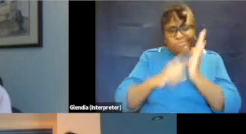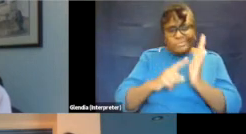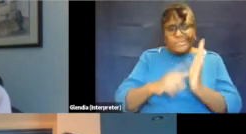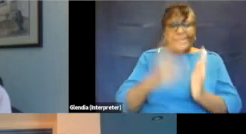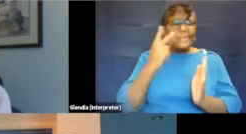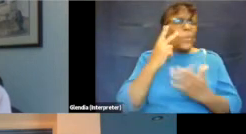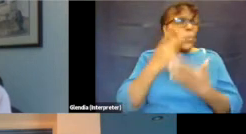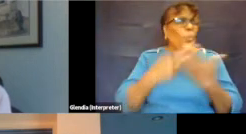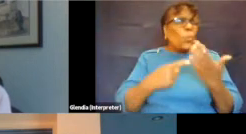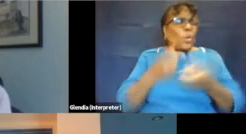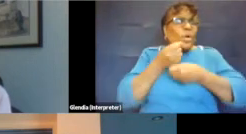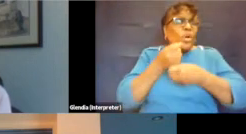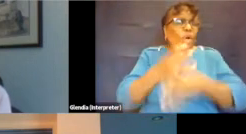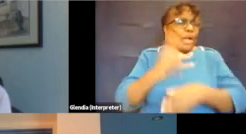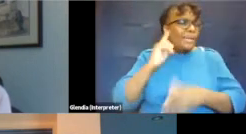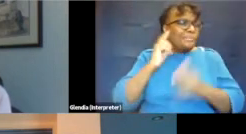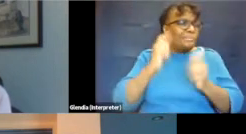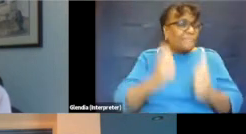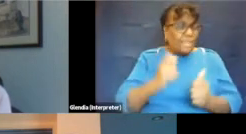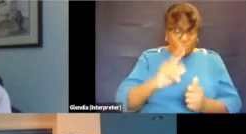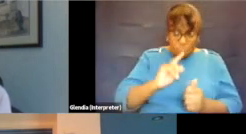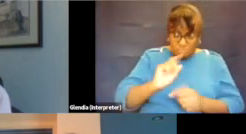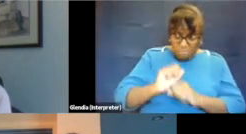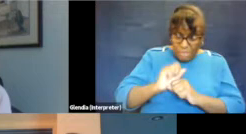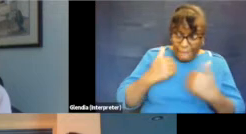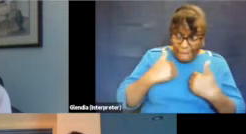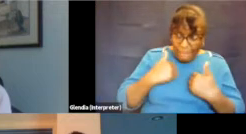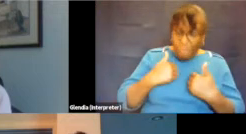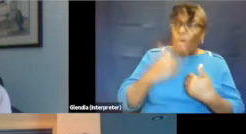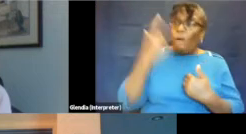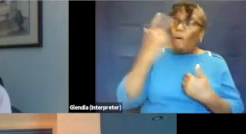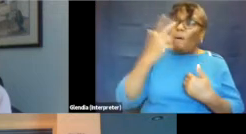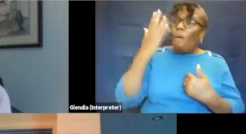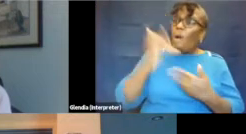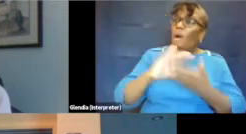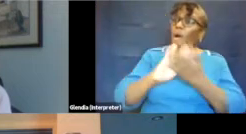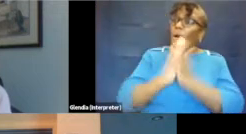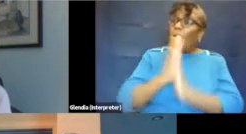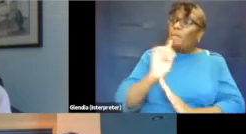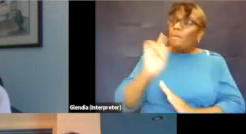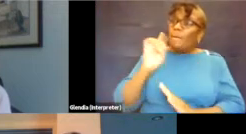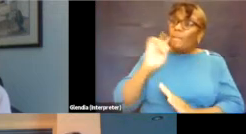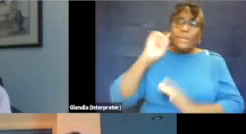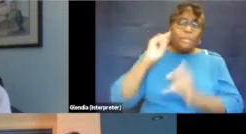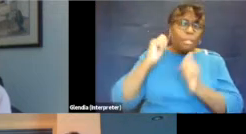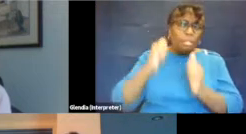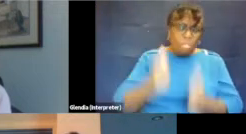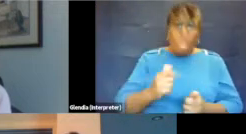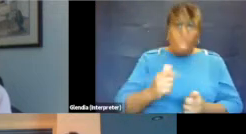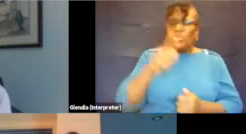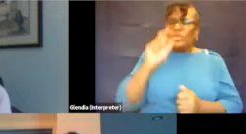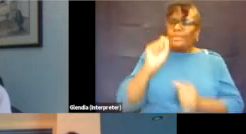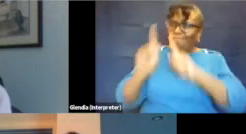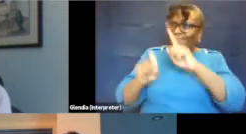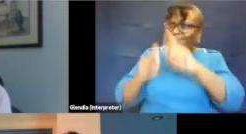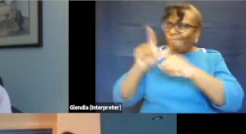cause, make sure you ask all those questions. Make sure you understand if there are going to be other symptoms associated with that, or will